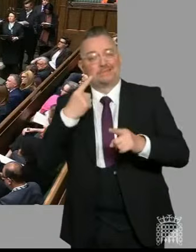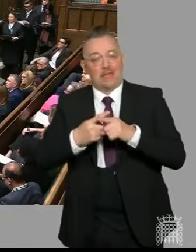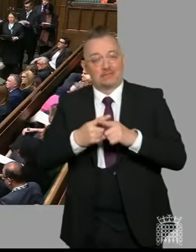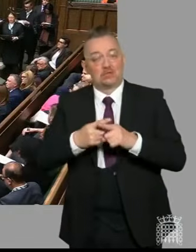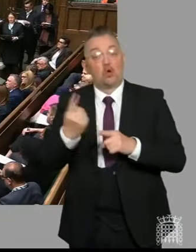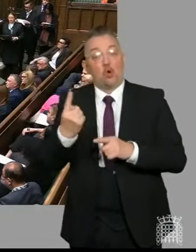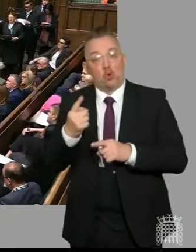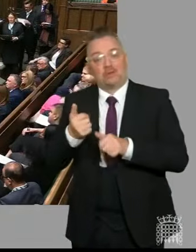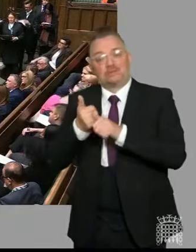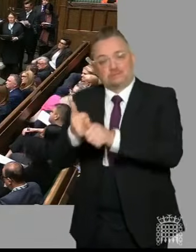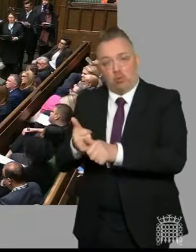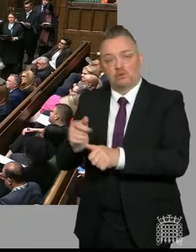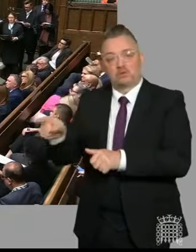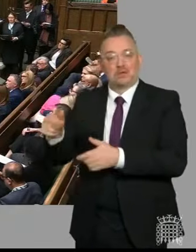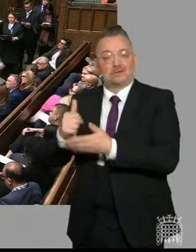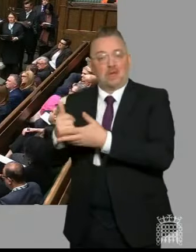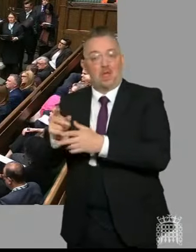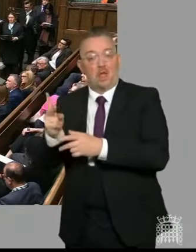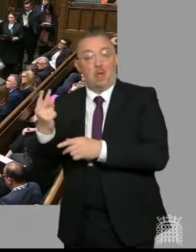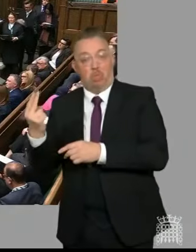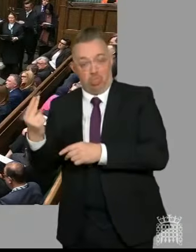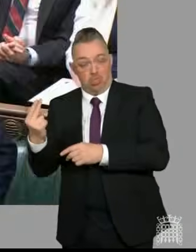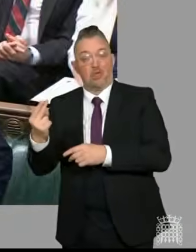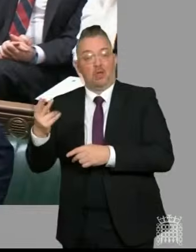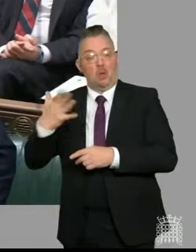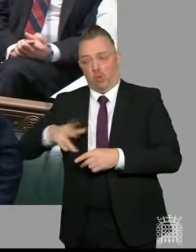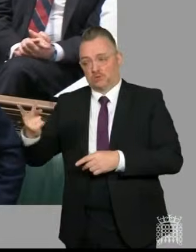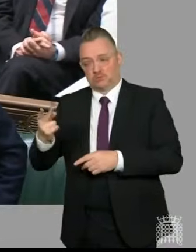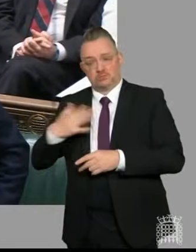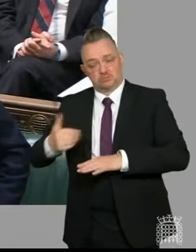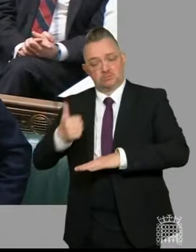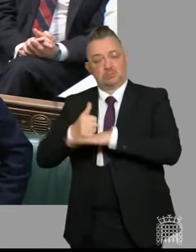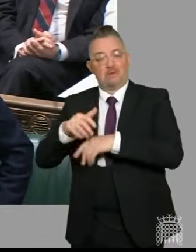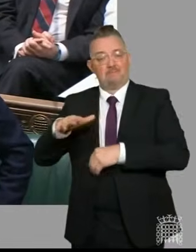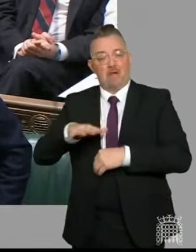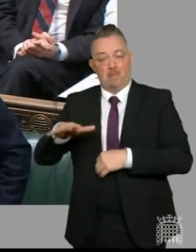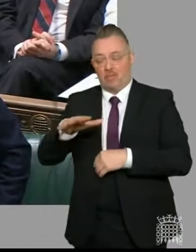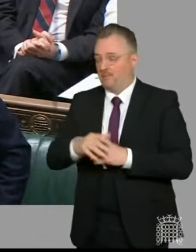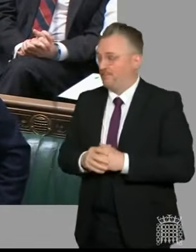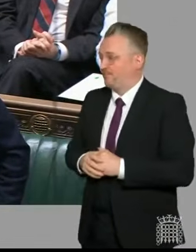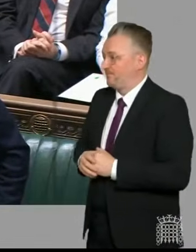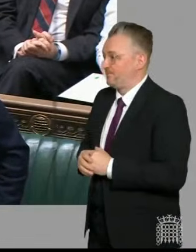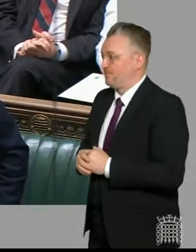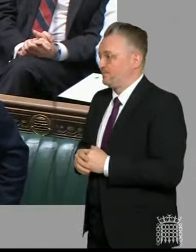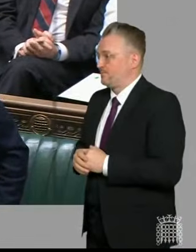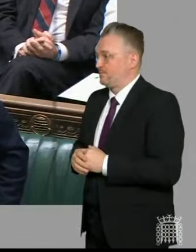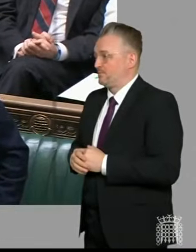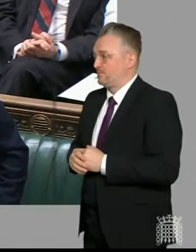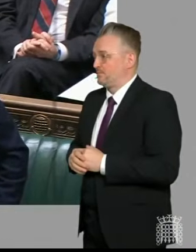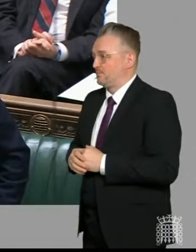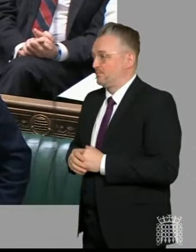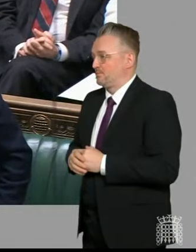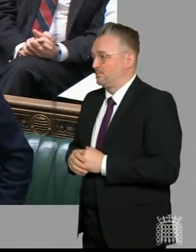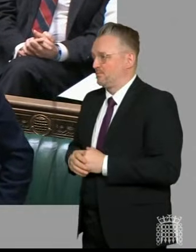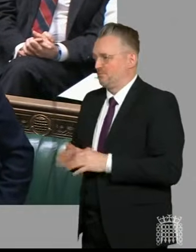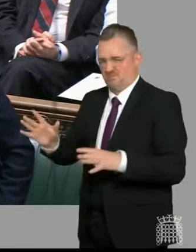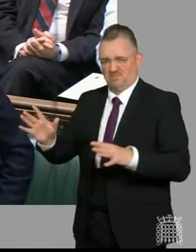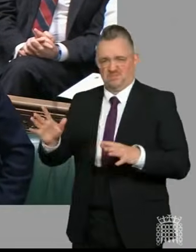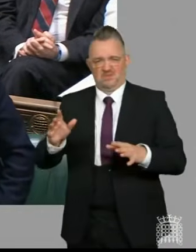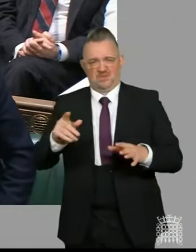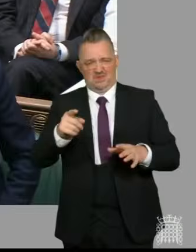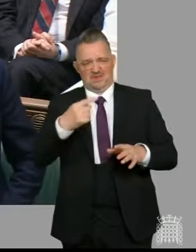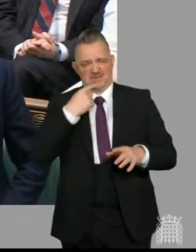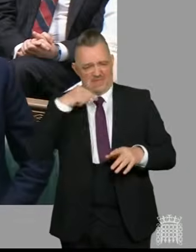Deputy Prime Minister. I would dispute the Honourable Lady's characterisation of this government's record in this area. It was actually this government